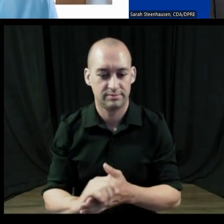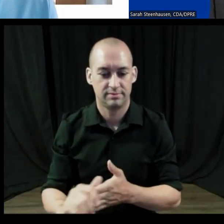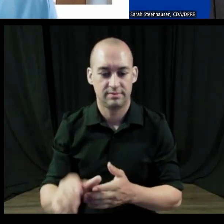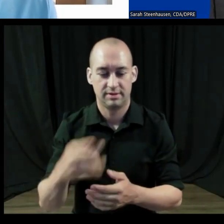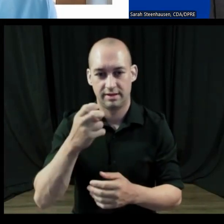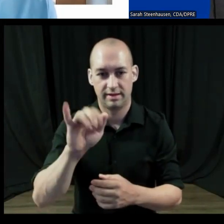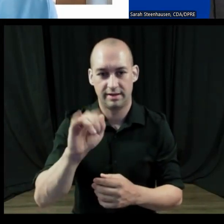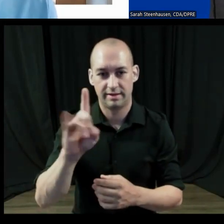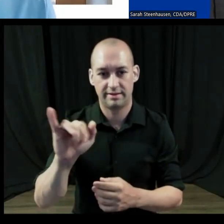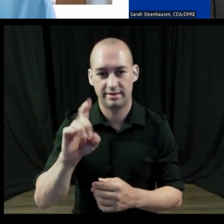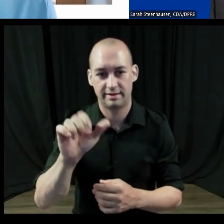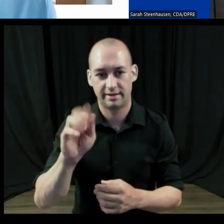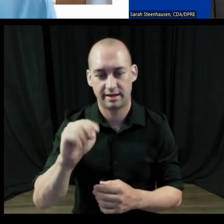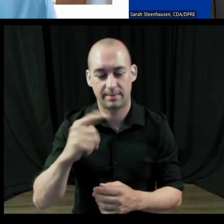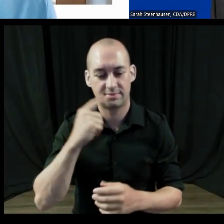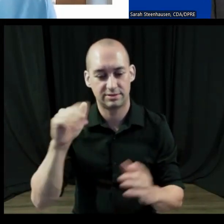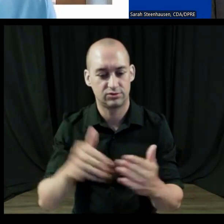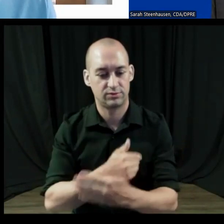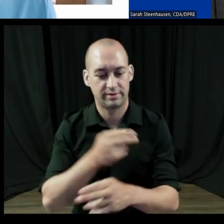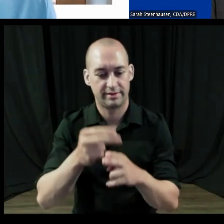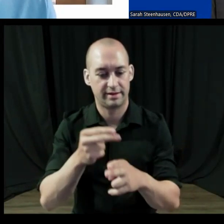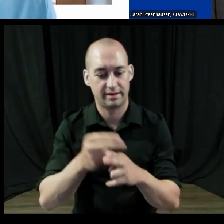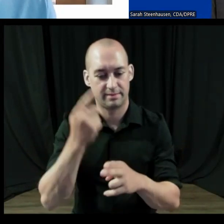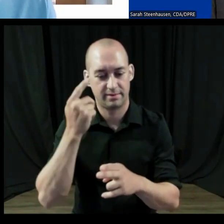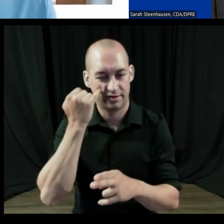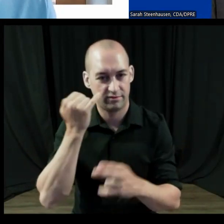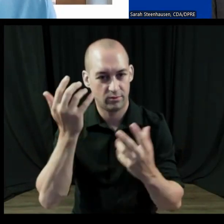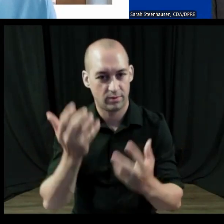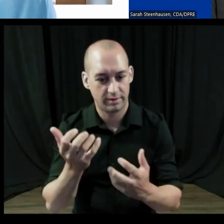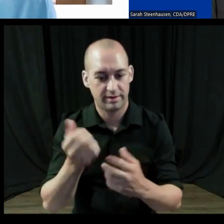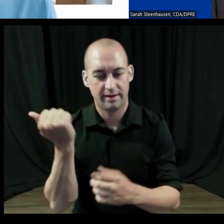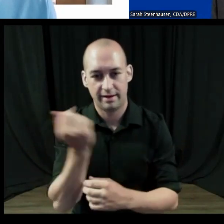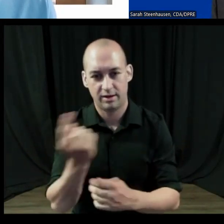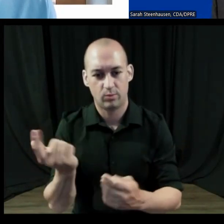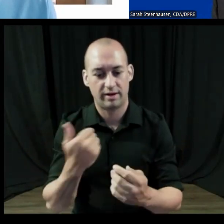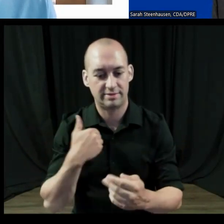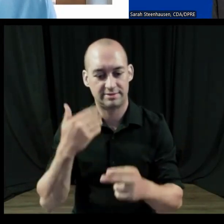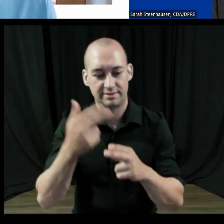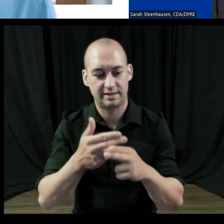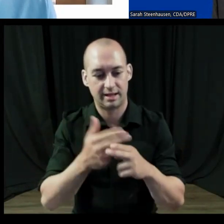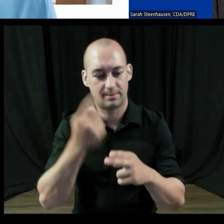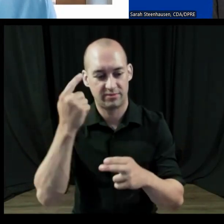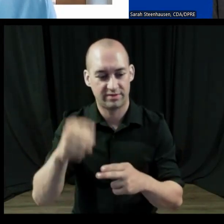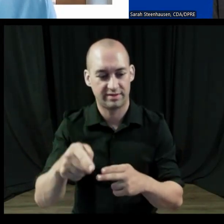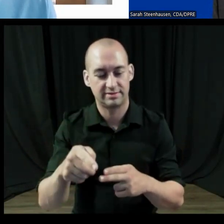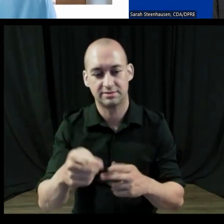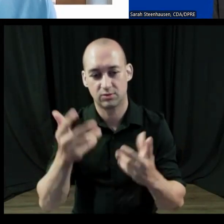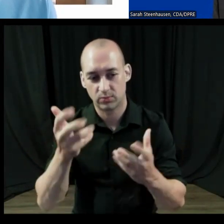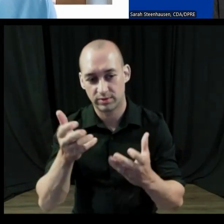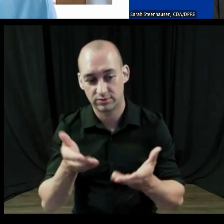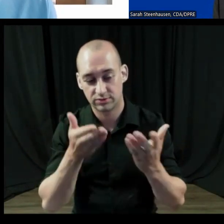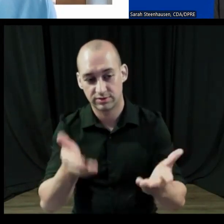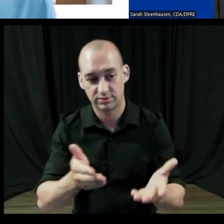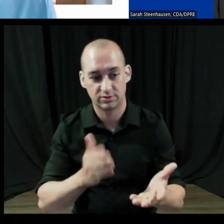new name if we want. So please, anybody that has a name for this initiative that they would like to suggest, we are